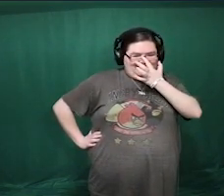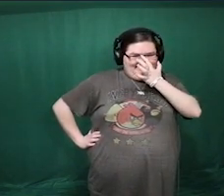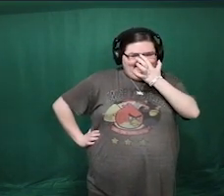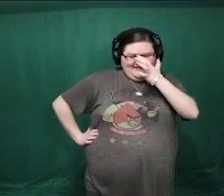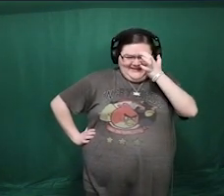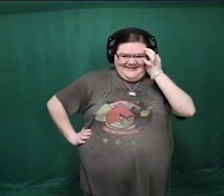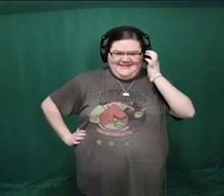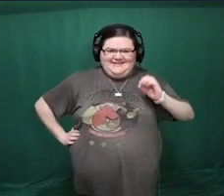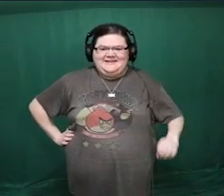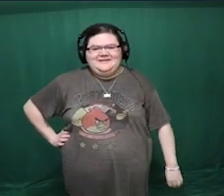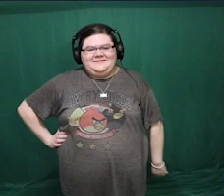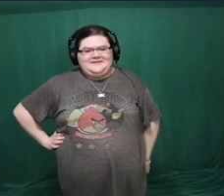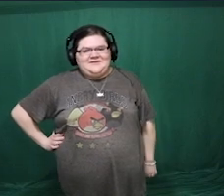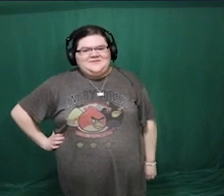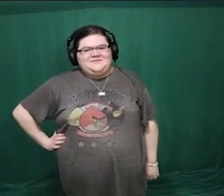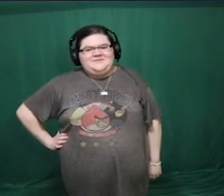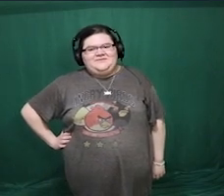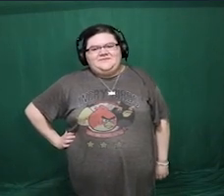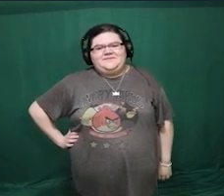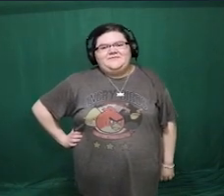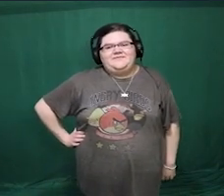noises.